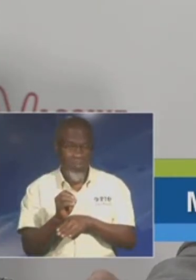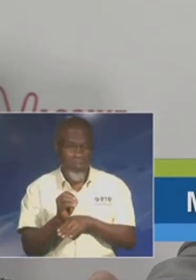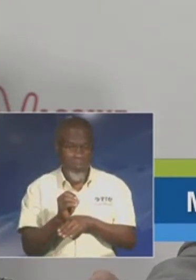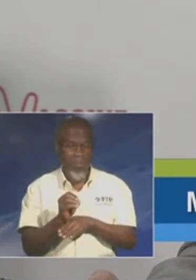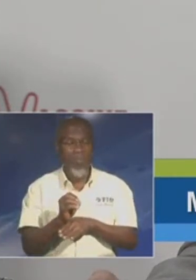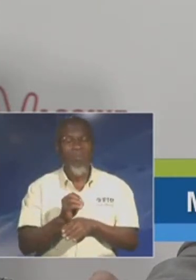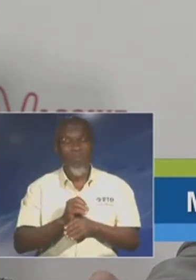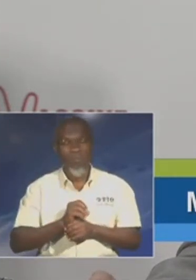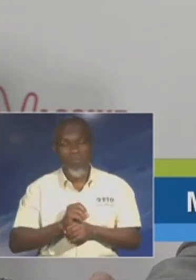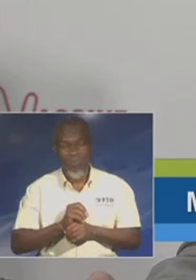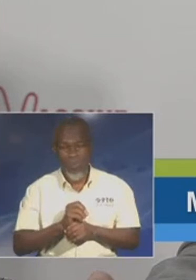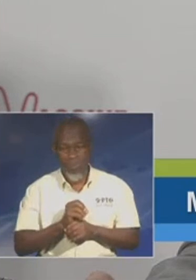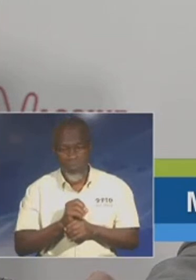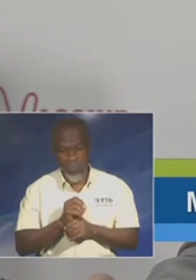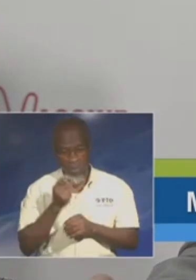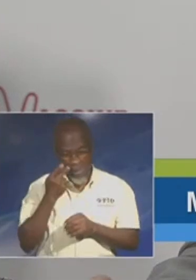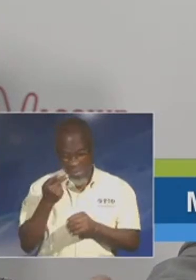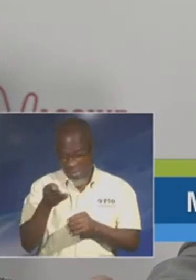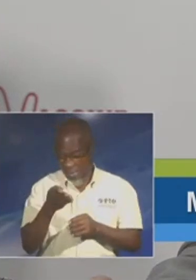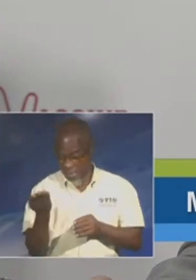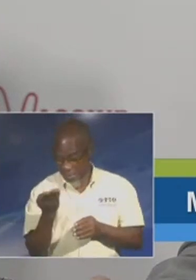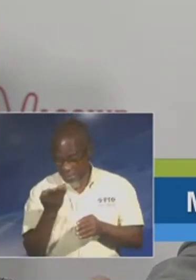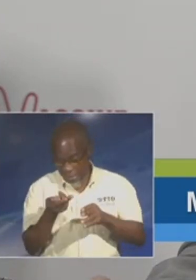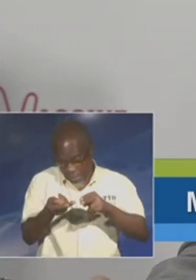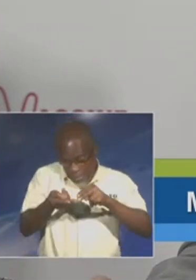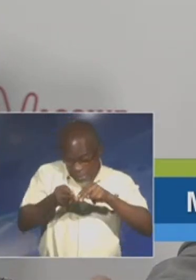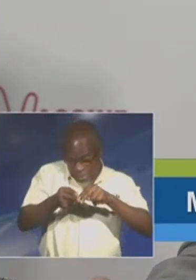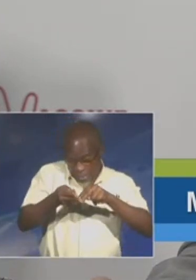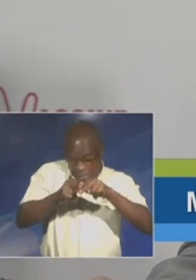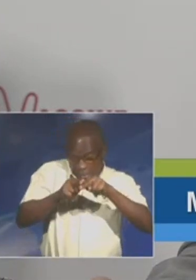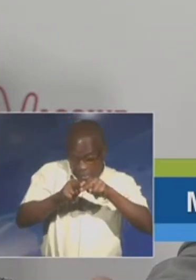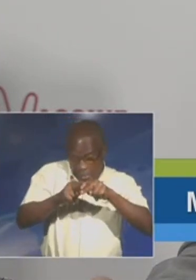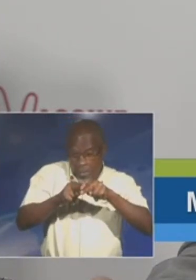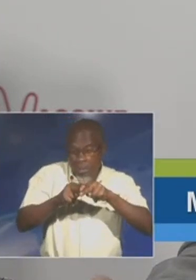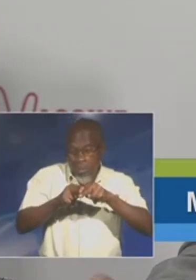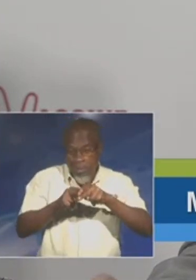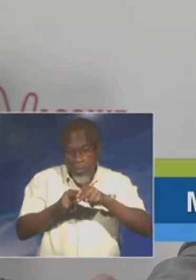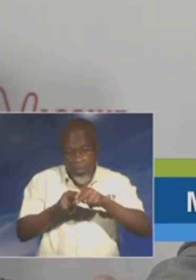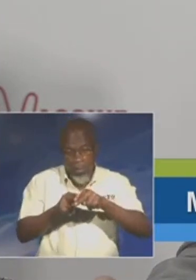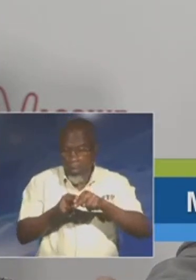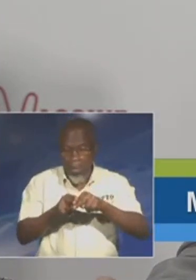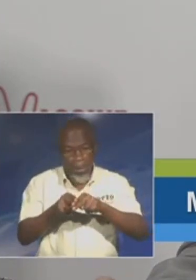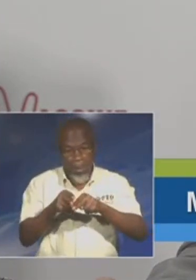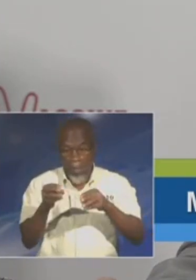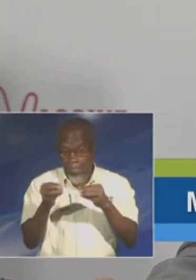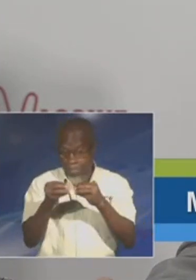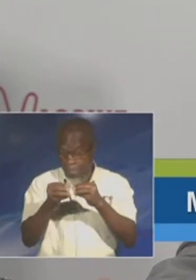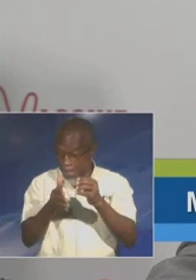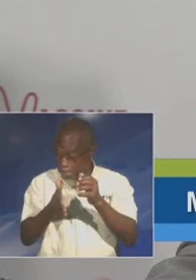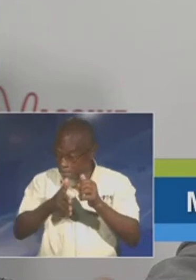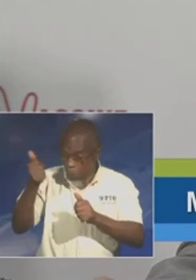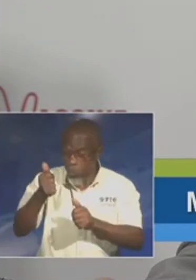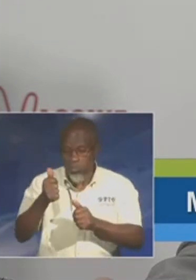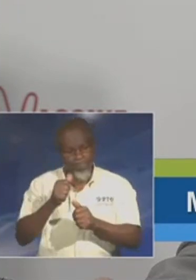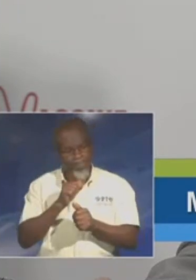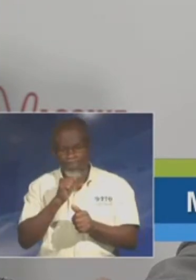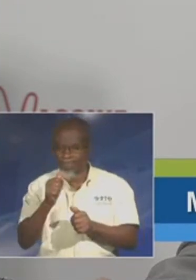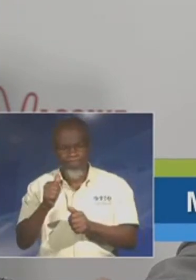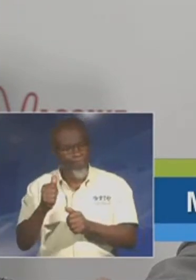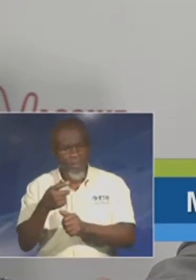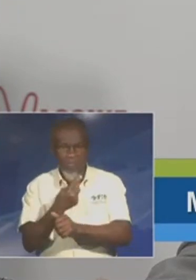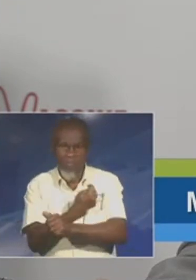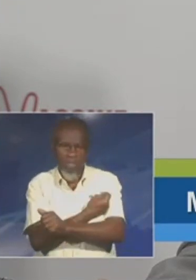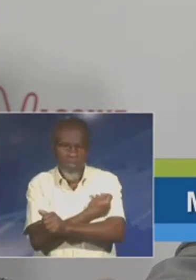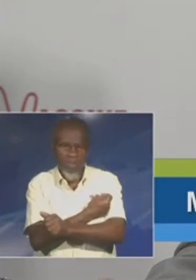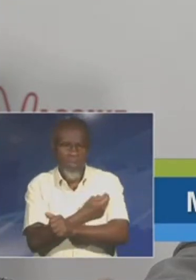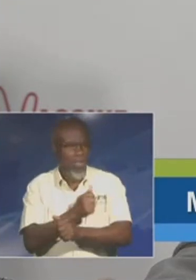up to 5, are mainly the unvaccinated and the unboosted. So we are